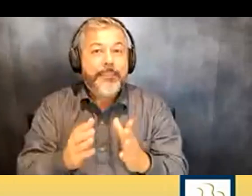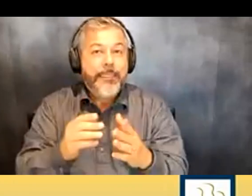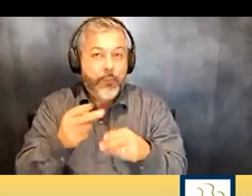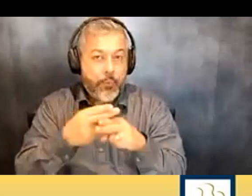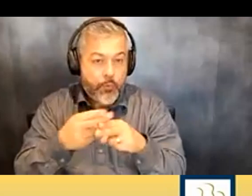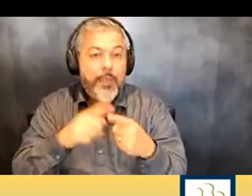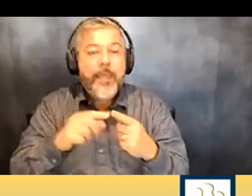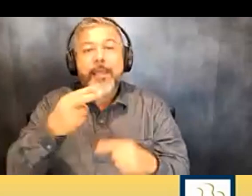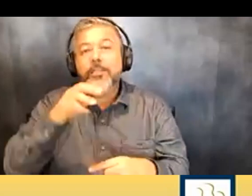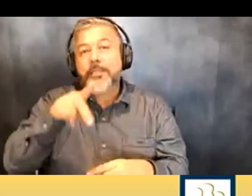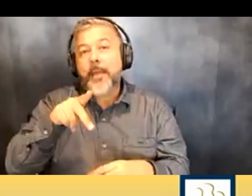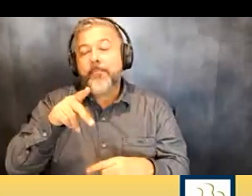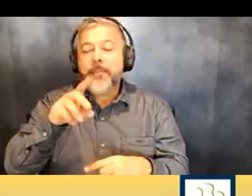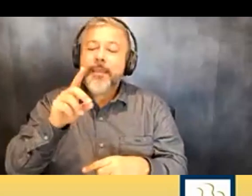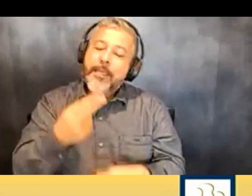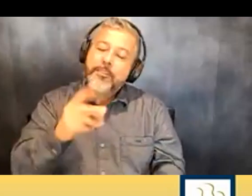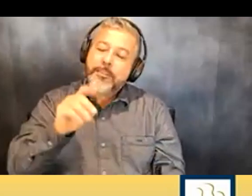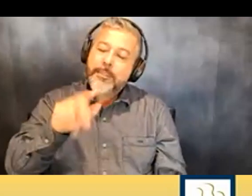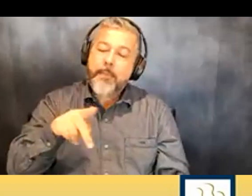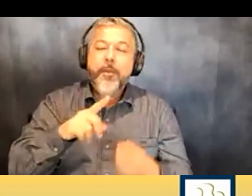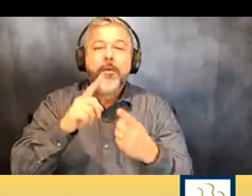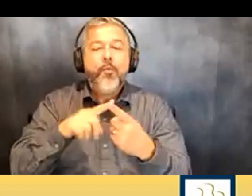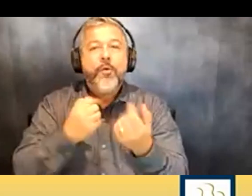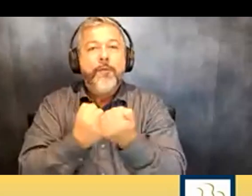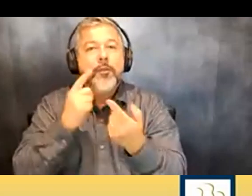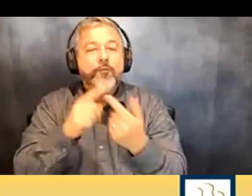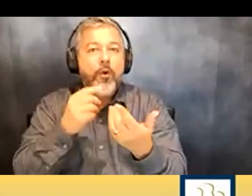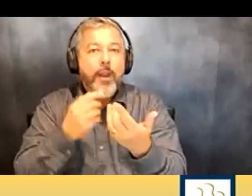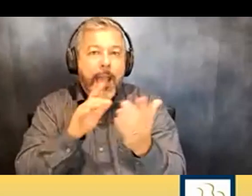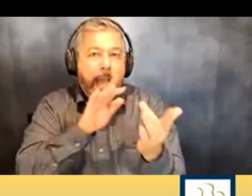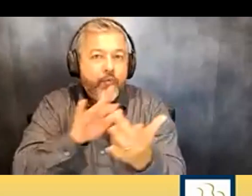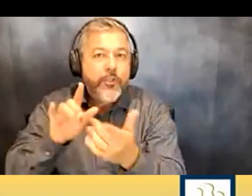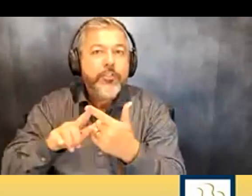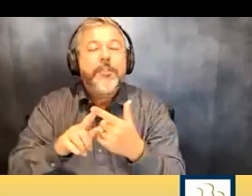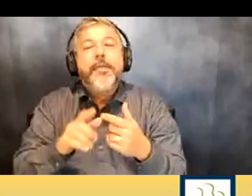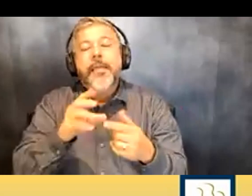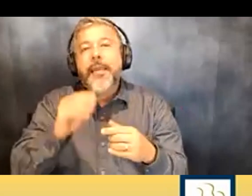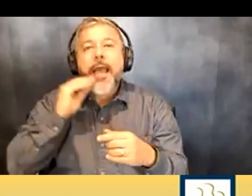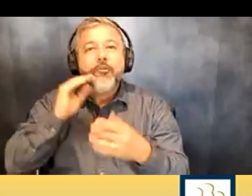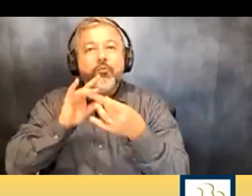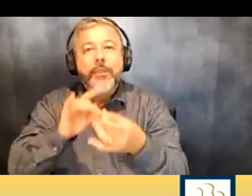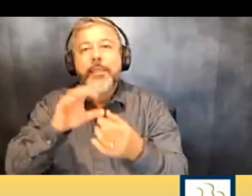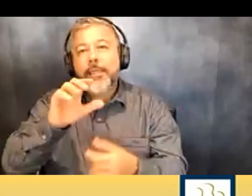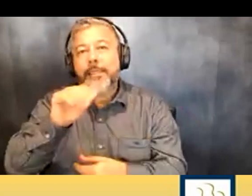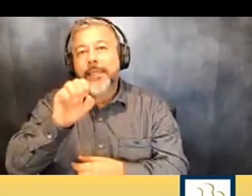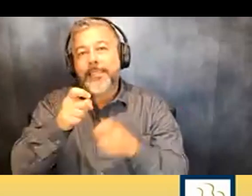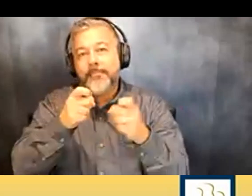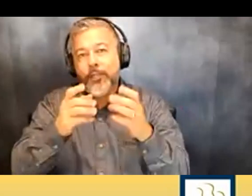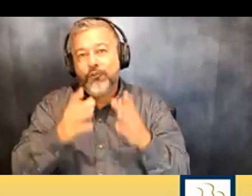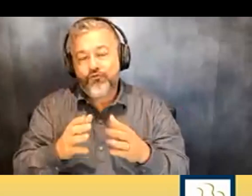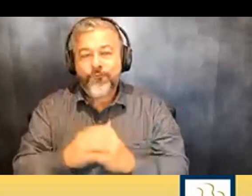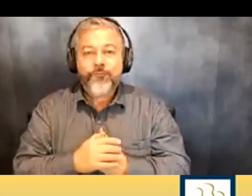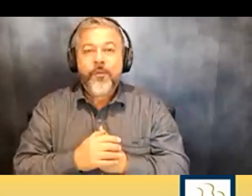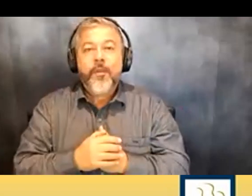to support outreach, connections to disability benefits advocacy, and housing-related case management. We